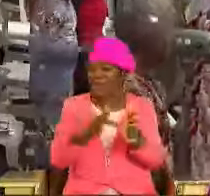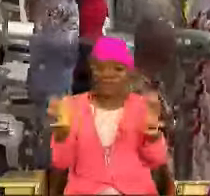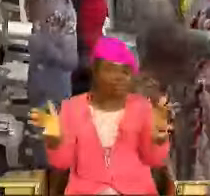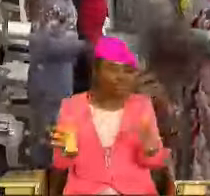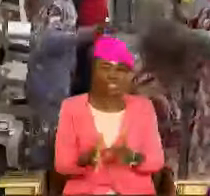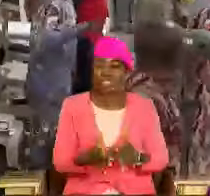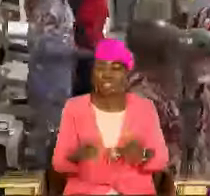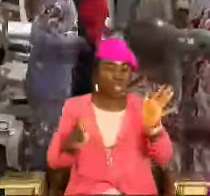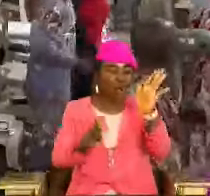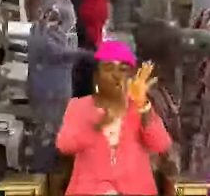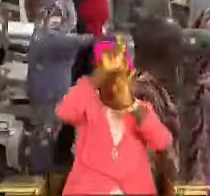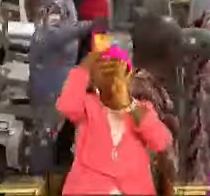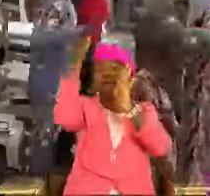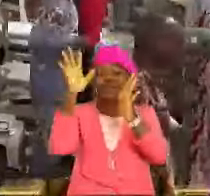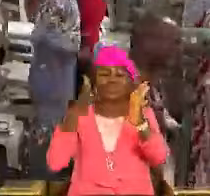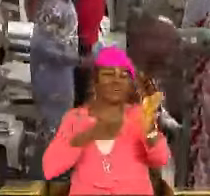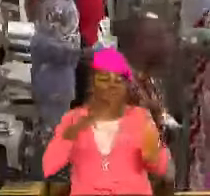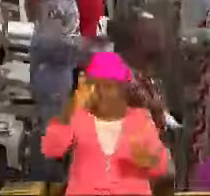of